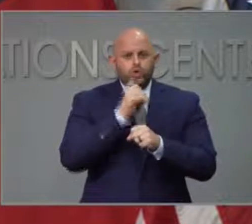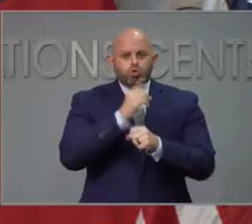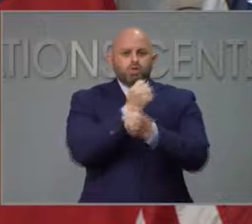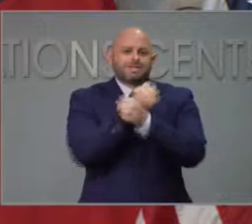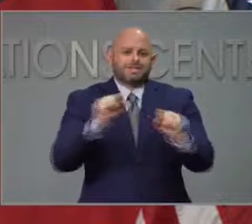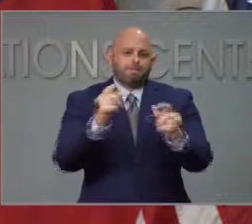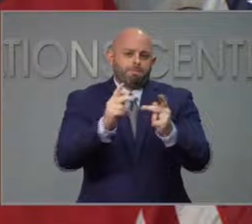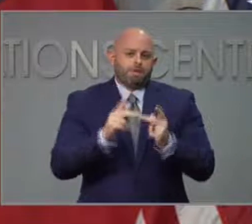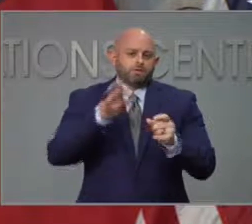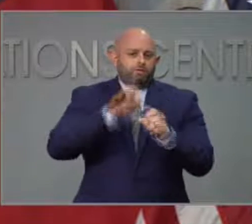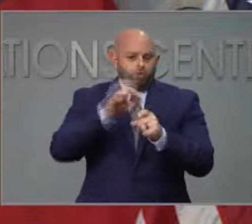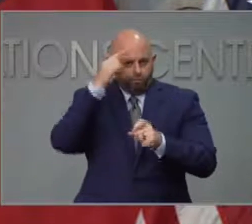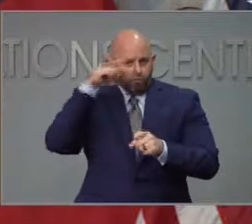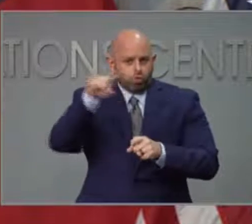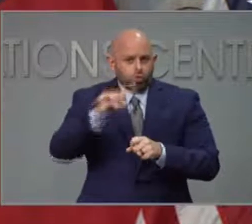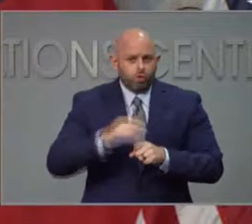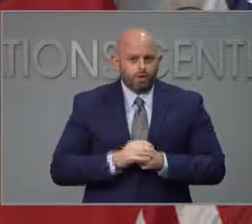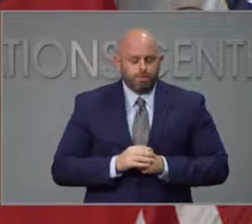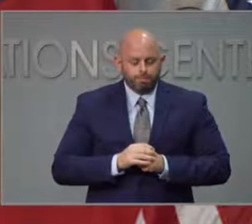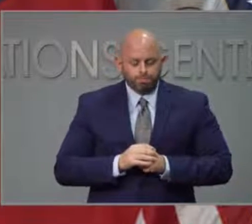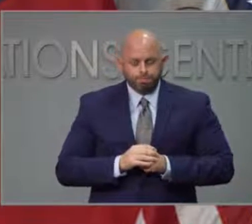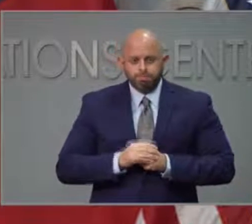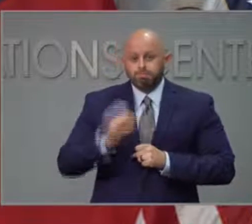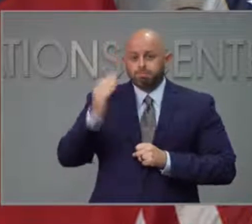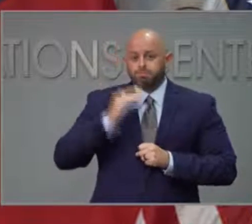We have a follow-up from Amanda Lamb, WRAL.